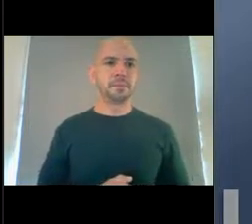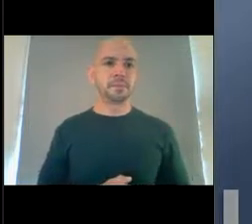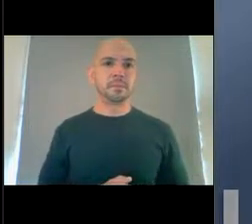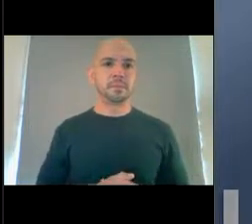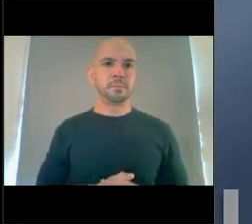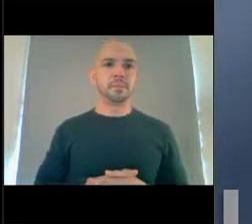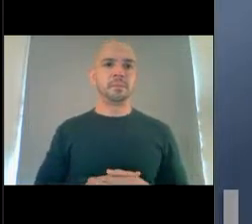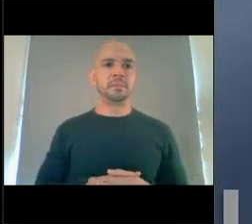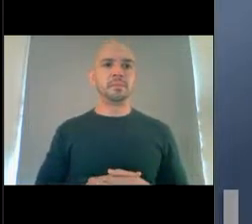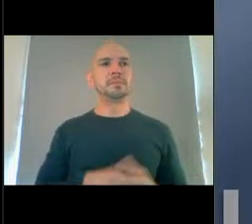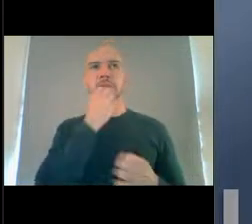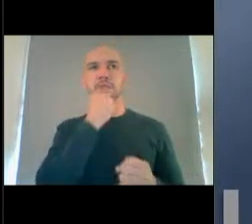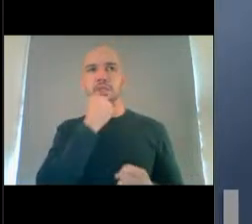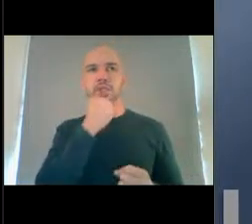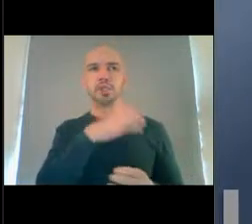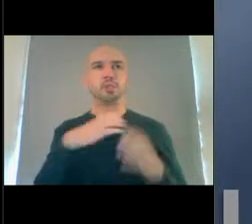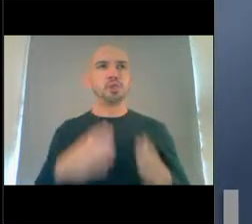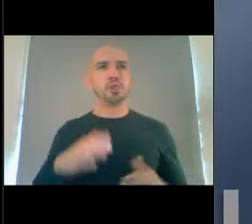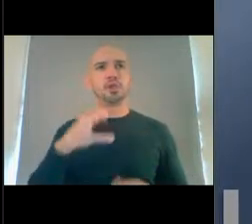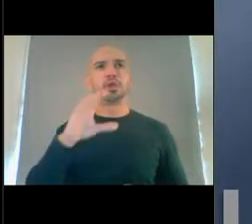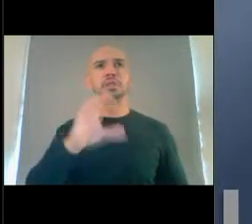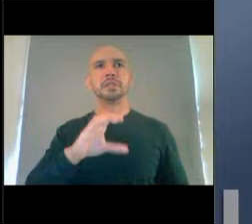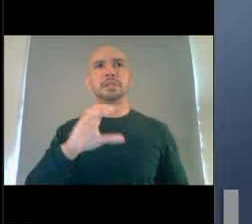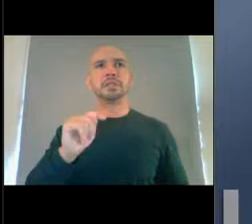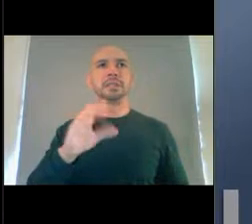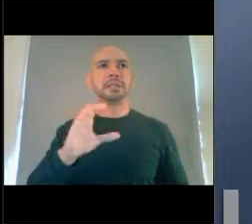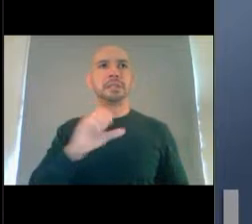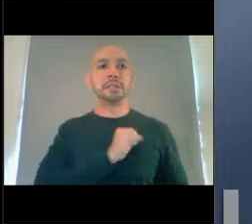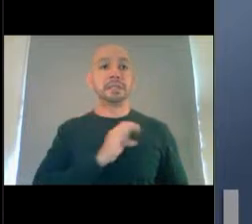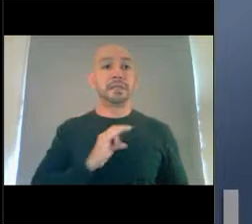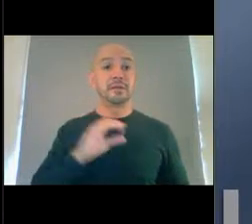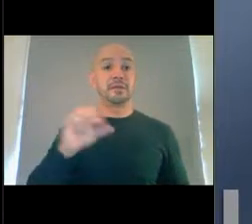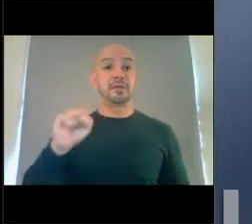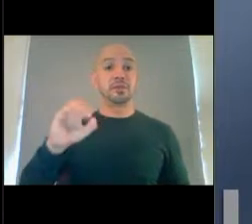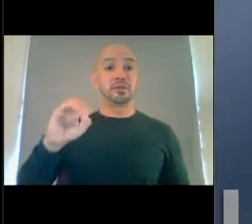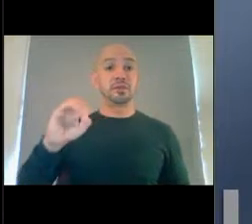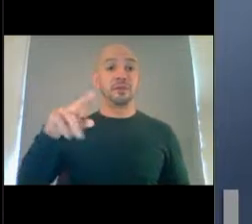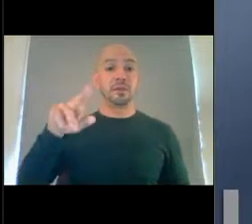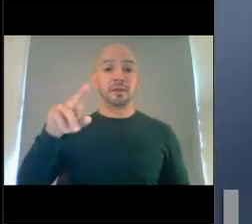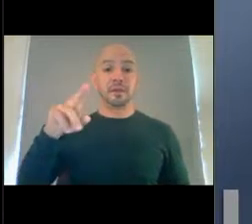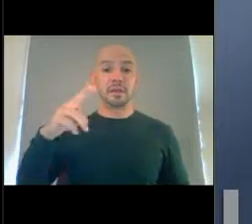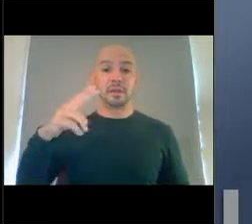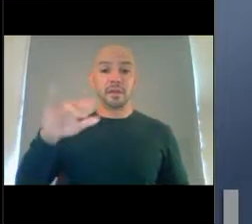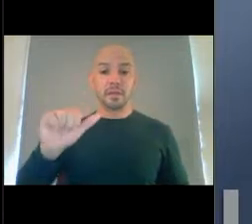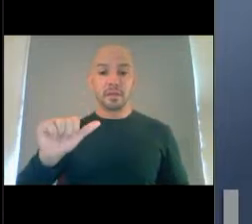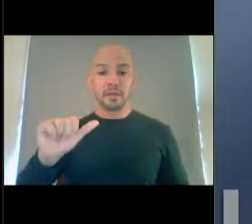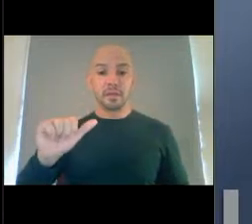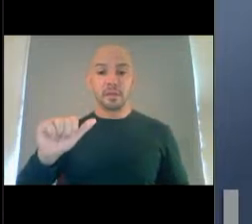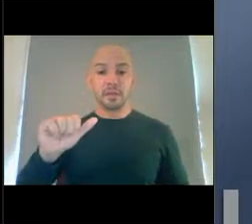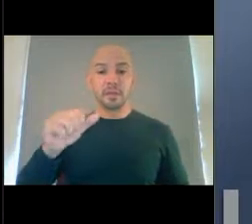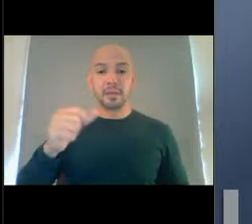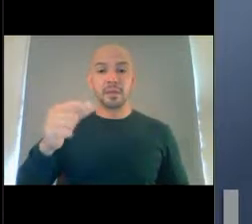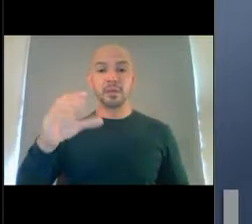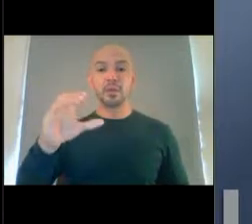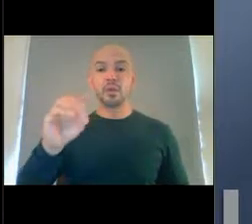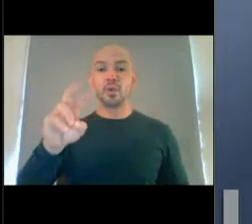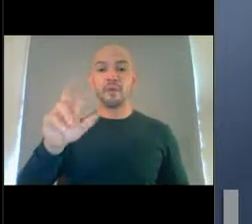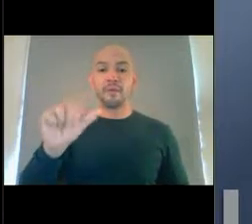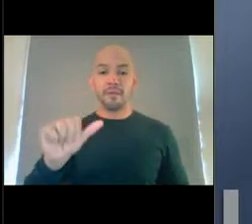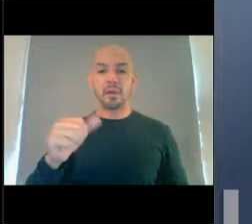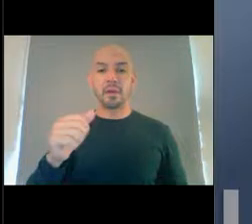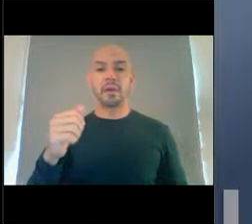dear commissioners and ctc staff my name is sofia barathekova i'm the policy advocate with the coalition for clean air and we were able to